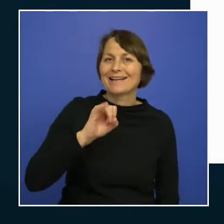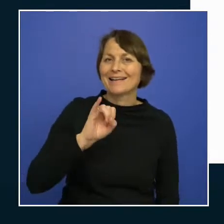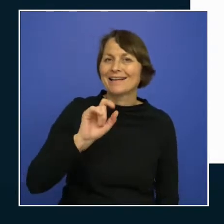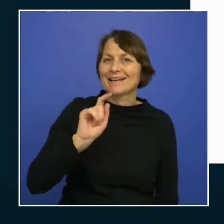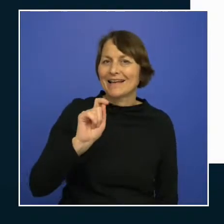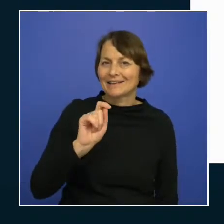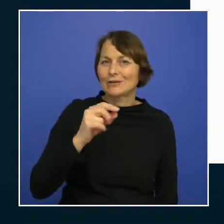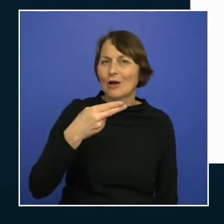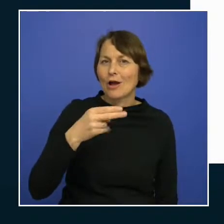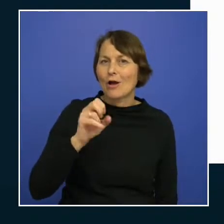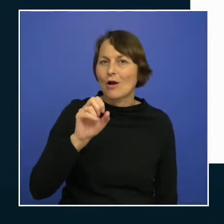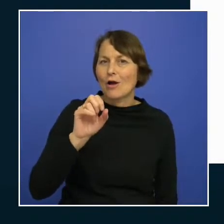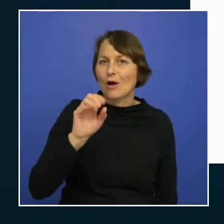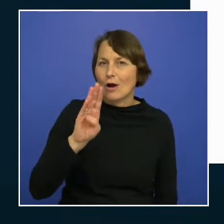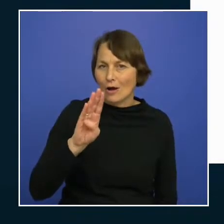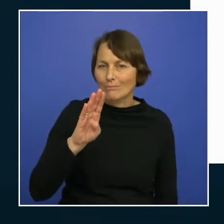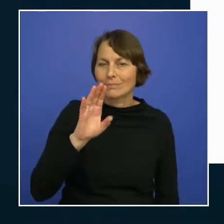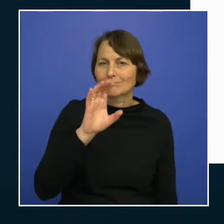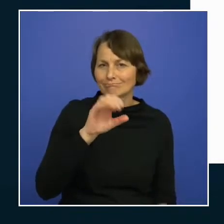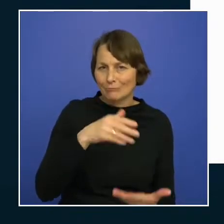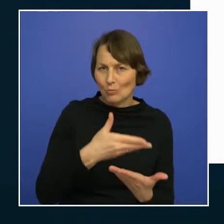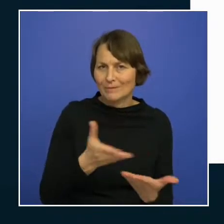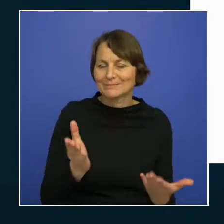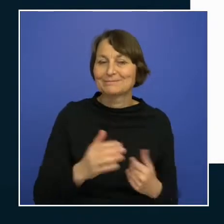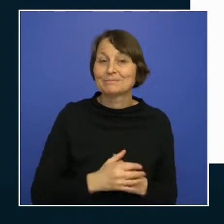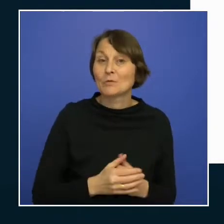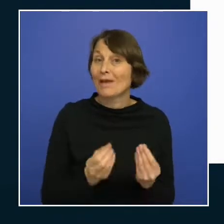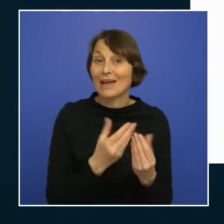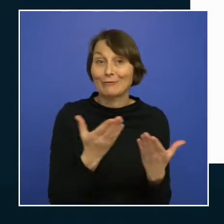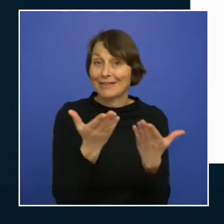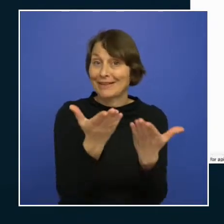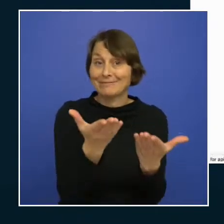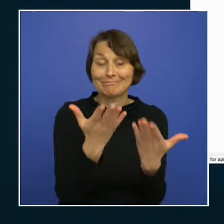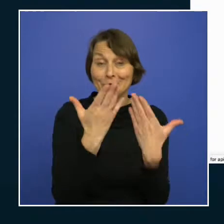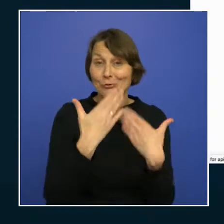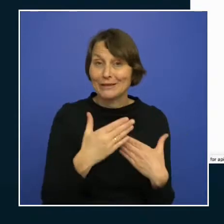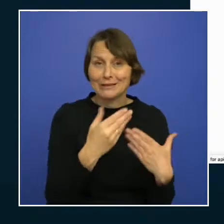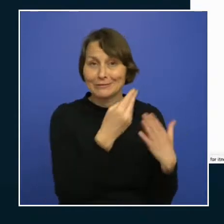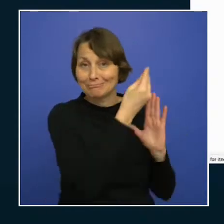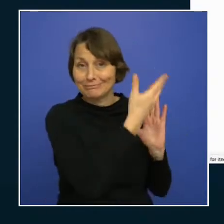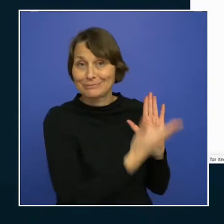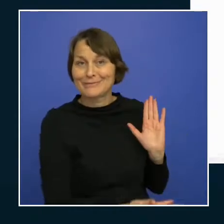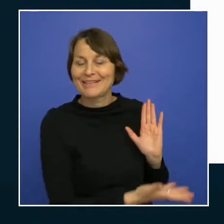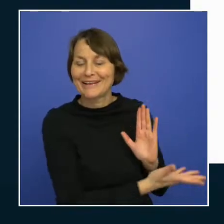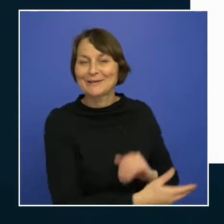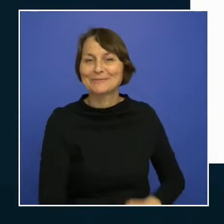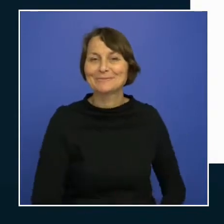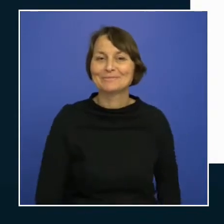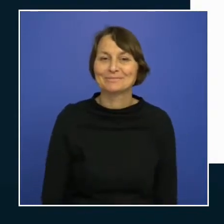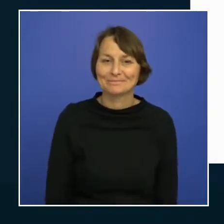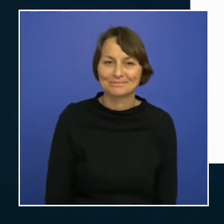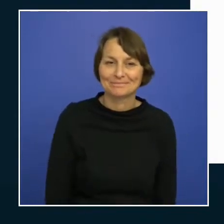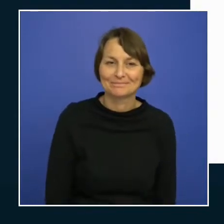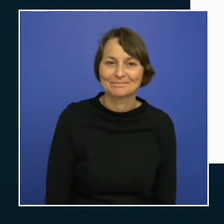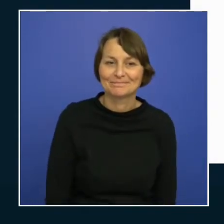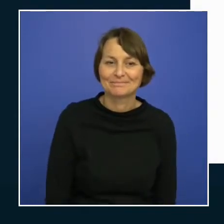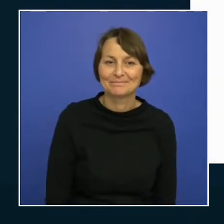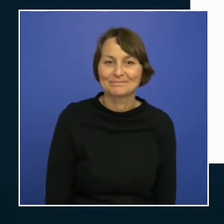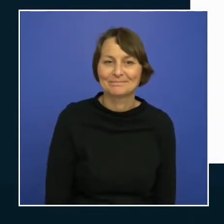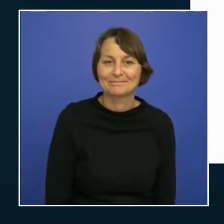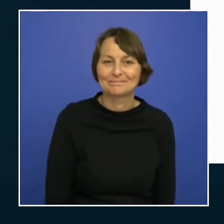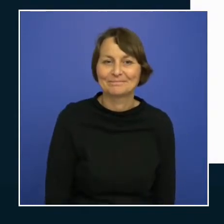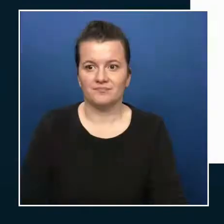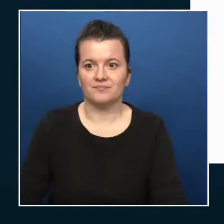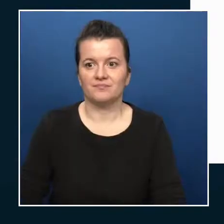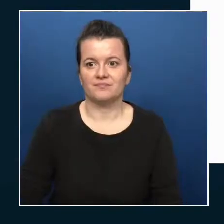in a new page. No, it doesn't. So everything you need is in here. So if you want to follow along or you want to do this